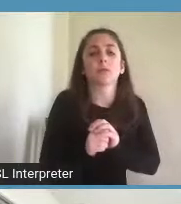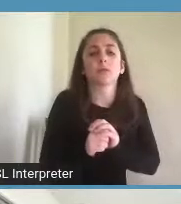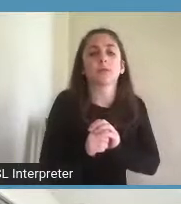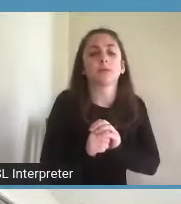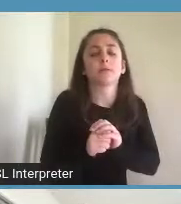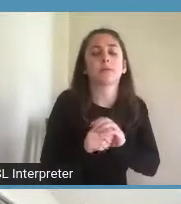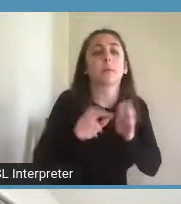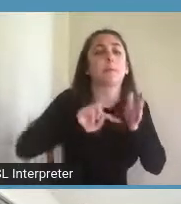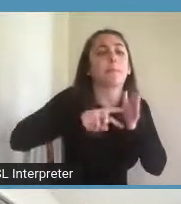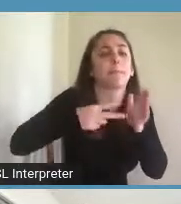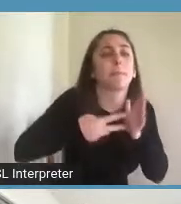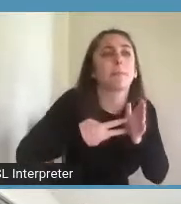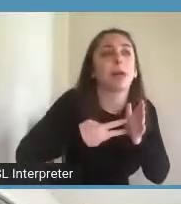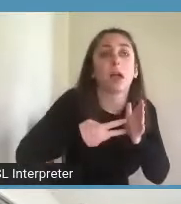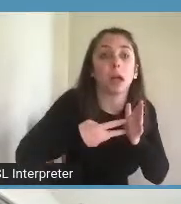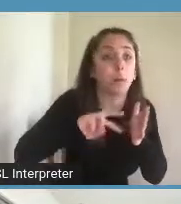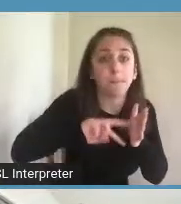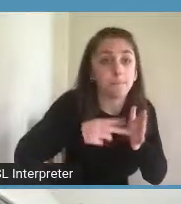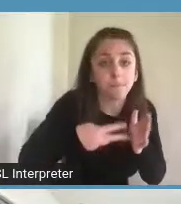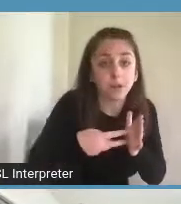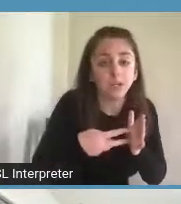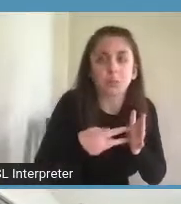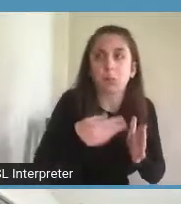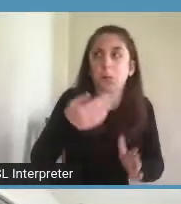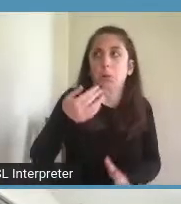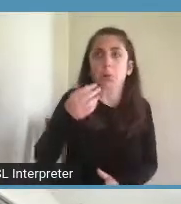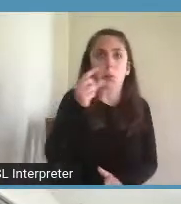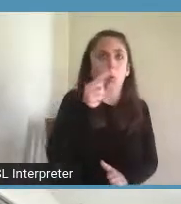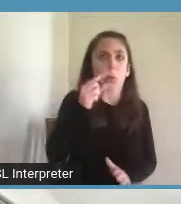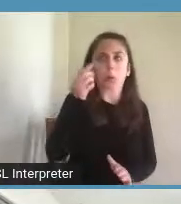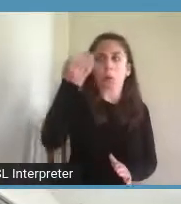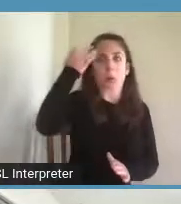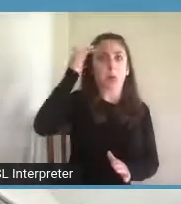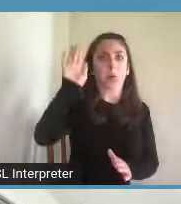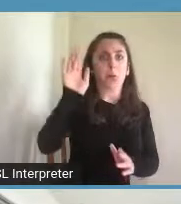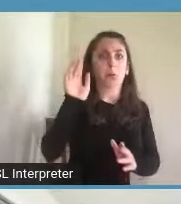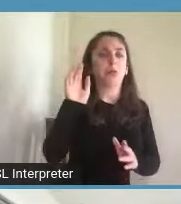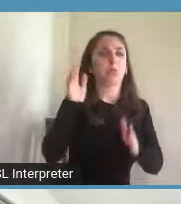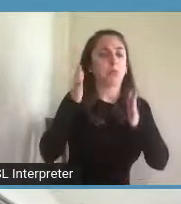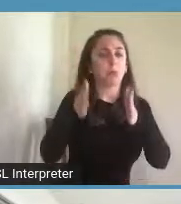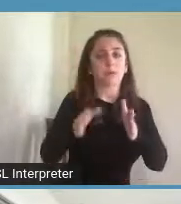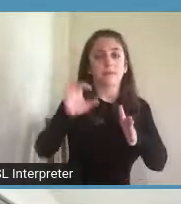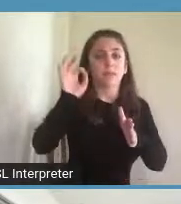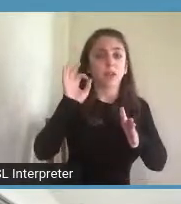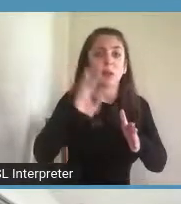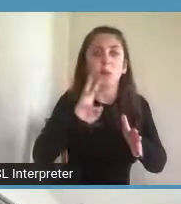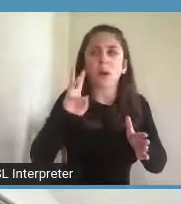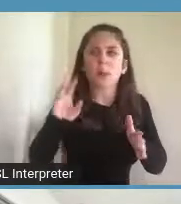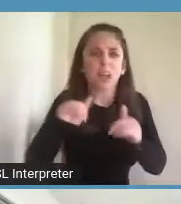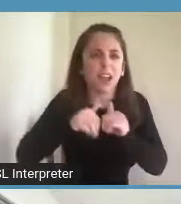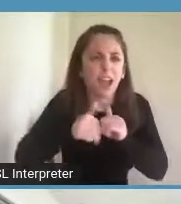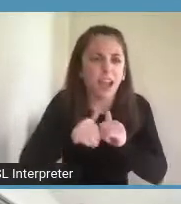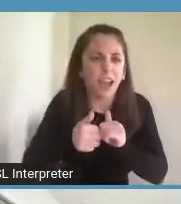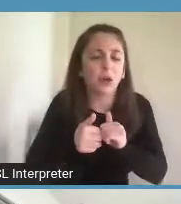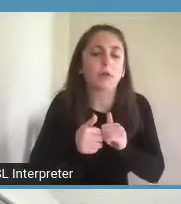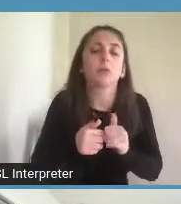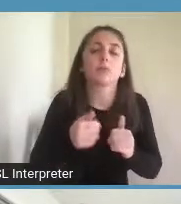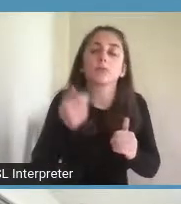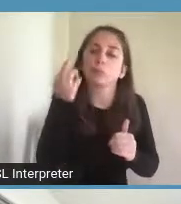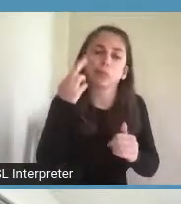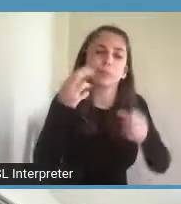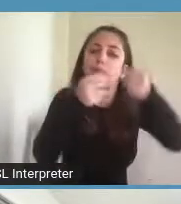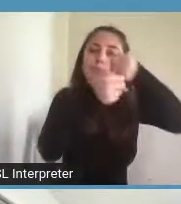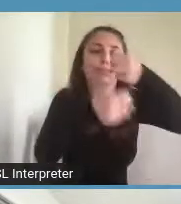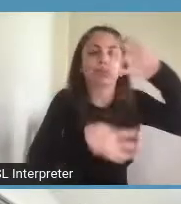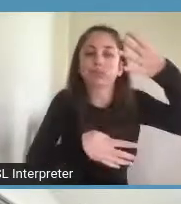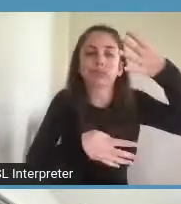unknown traffic. That means Google can't tell where that person came from. And there are lots of reasons why. And I just want to say